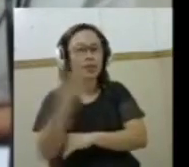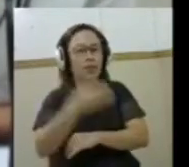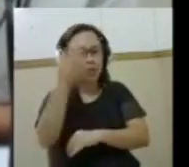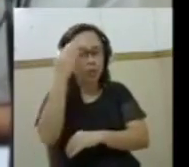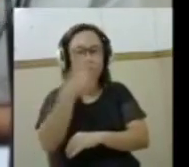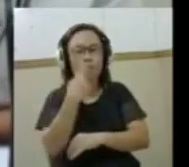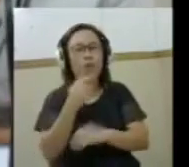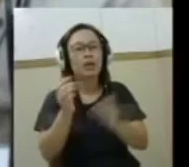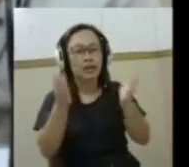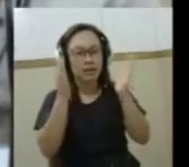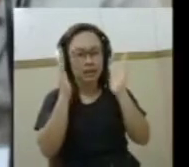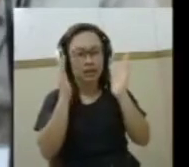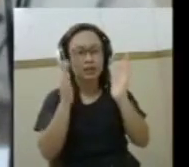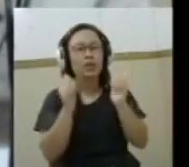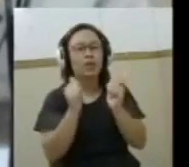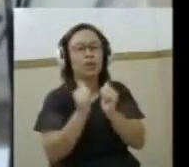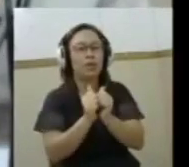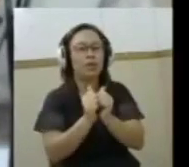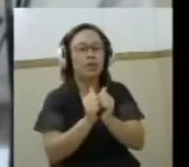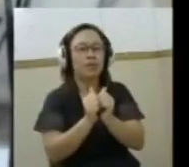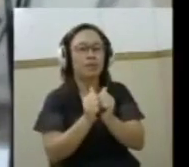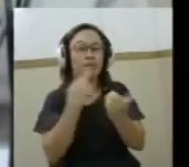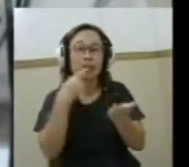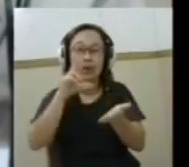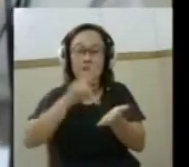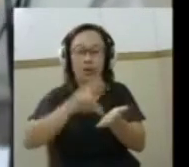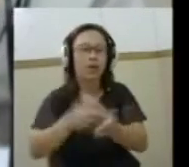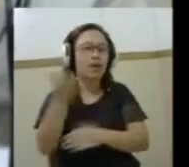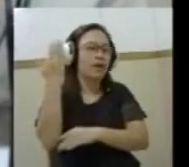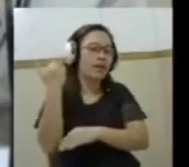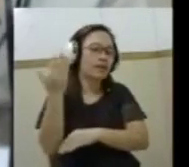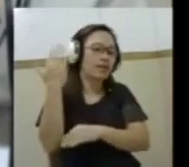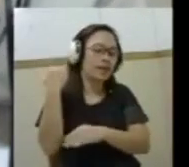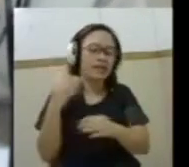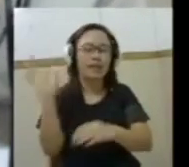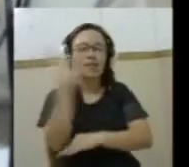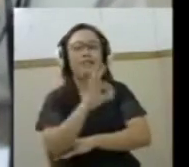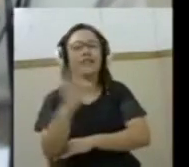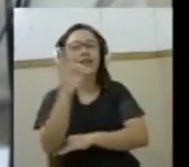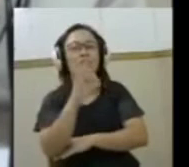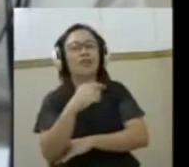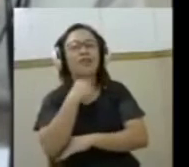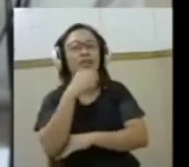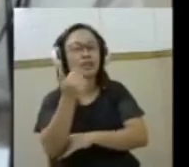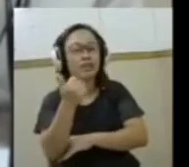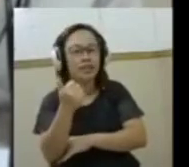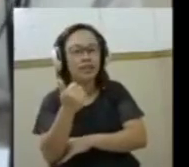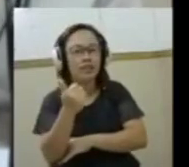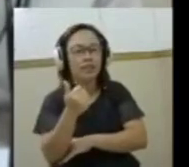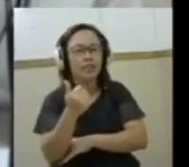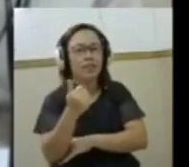to listen to our replay last Friday. Well, grade 10 learners, it's